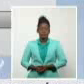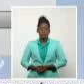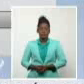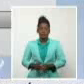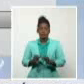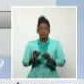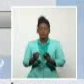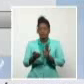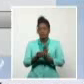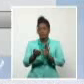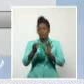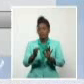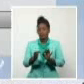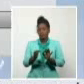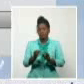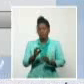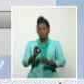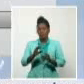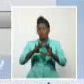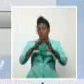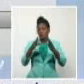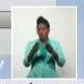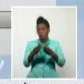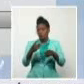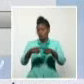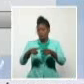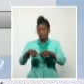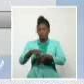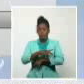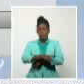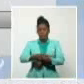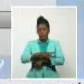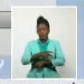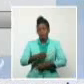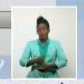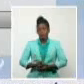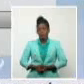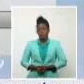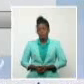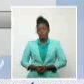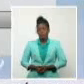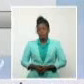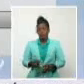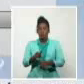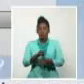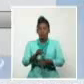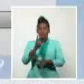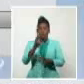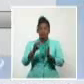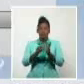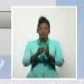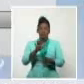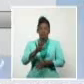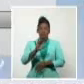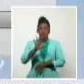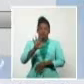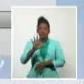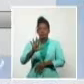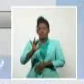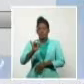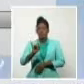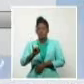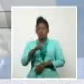41,592 cases confirmed in a single day. That amounts to 42.96% of the